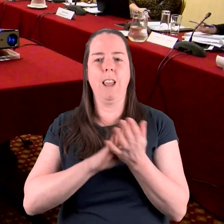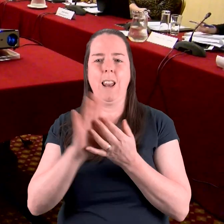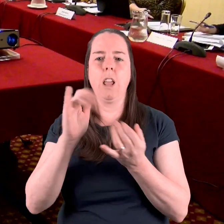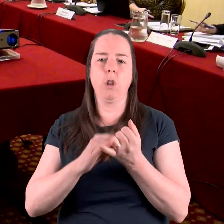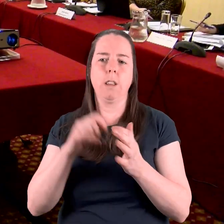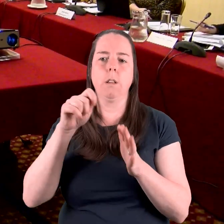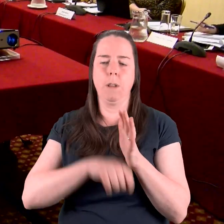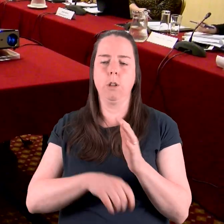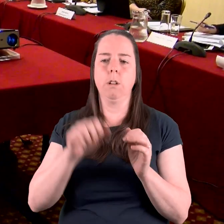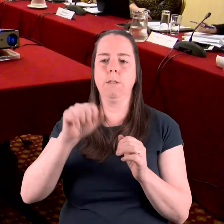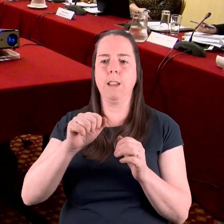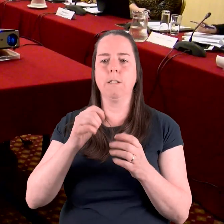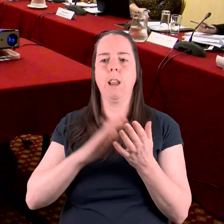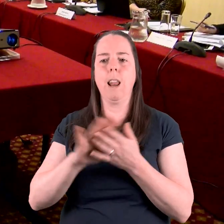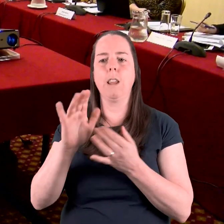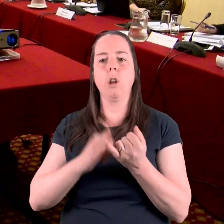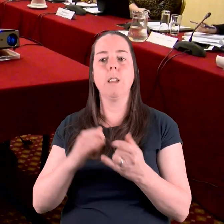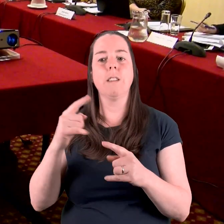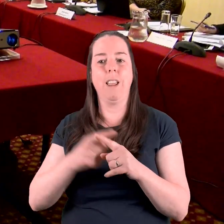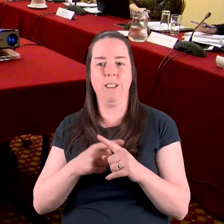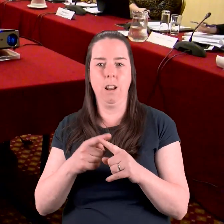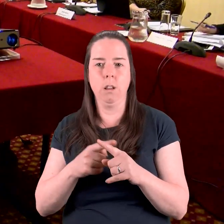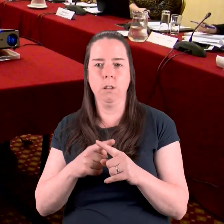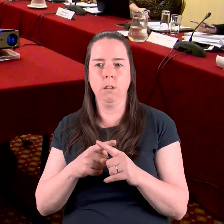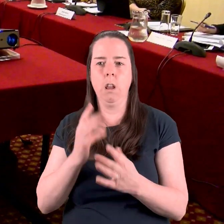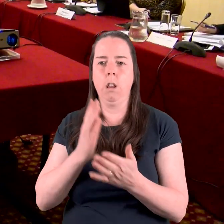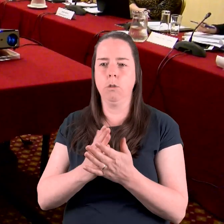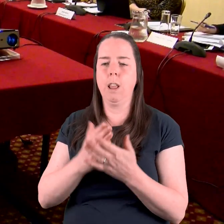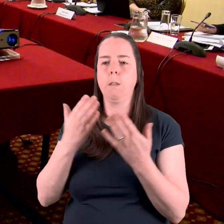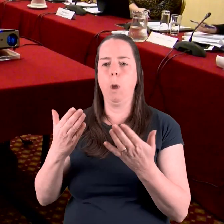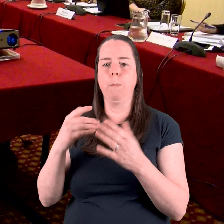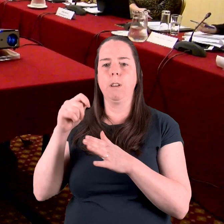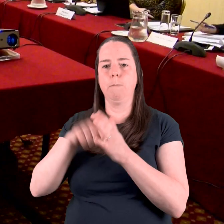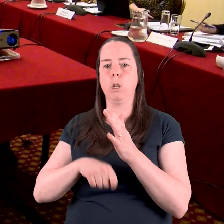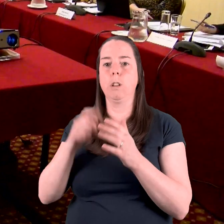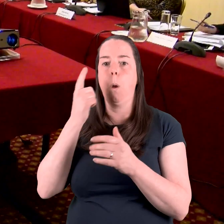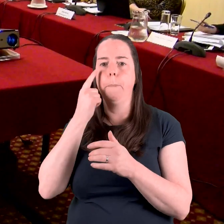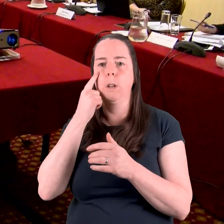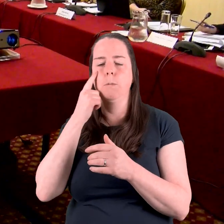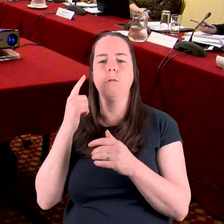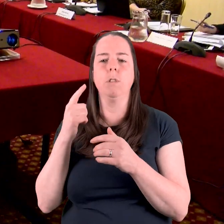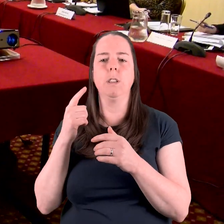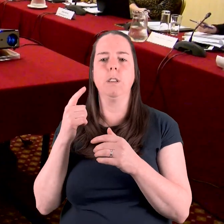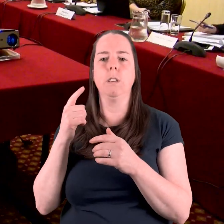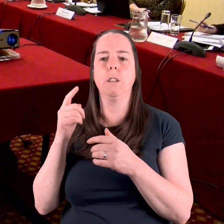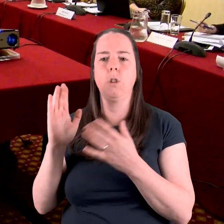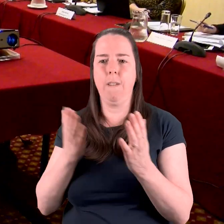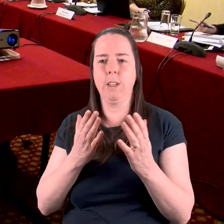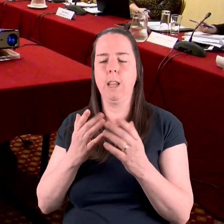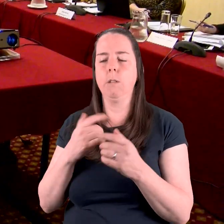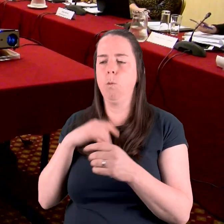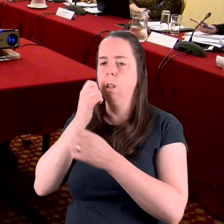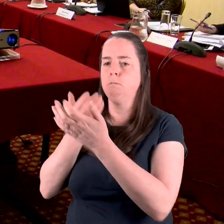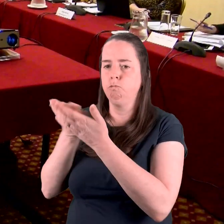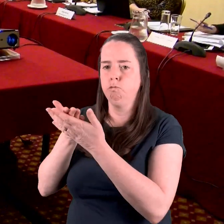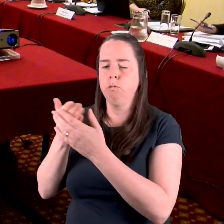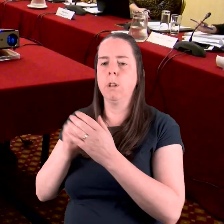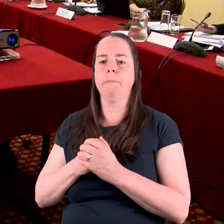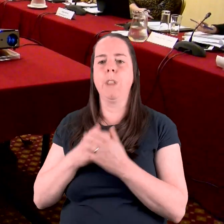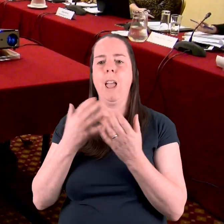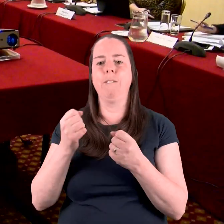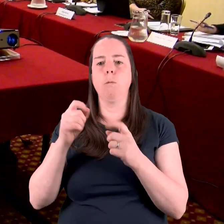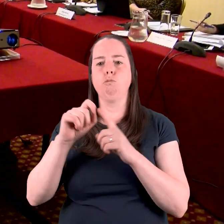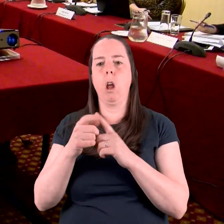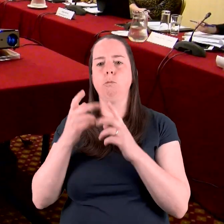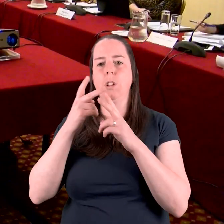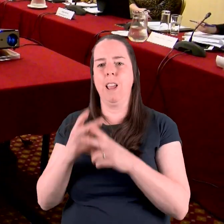So yeah, Sarah's right. So it's the NHS that would commission. It's NHS England actually at the moment that commissions optometry services. So we need to talk to you a bit more